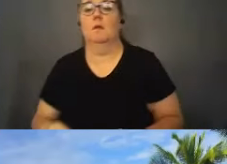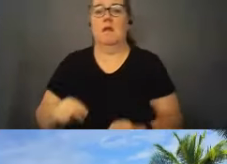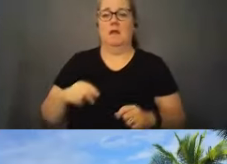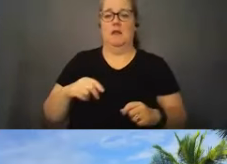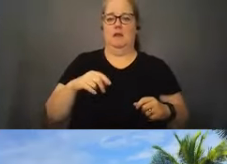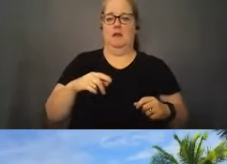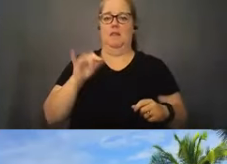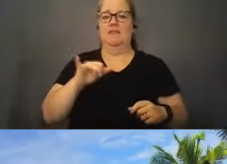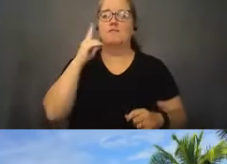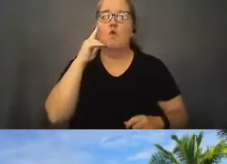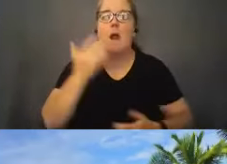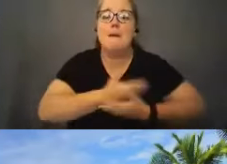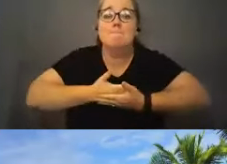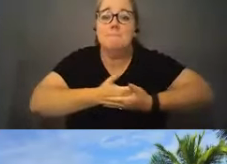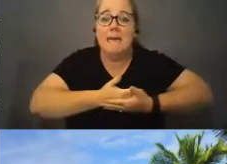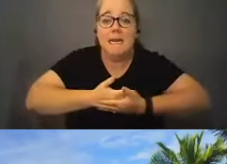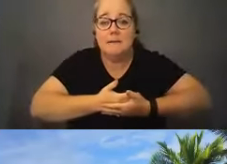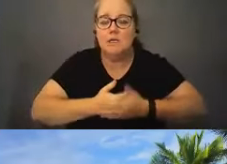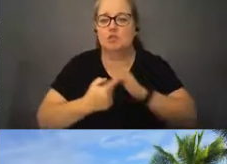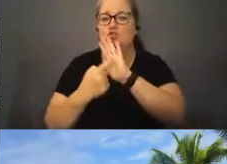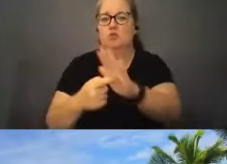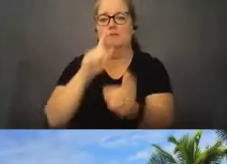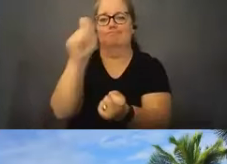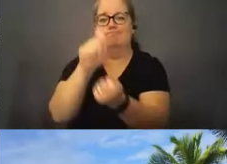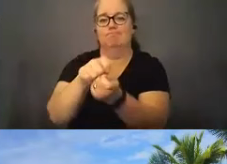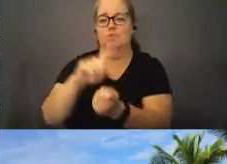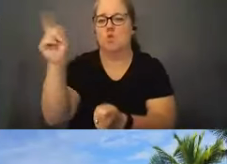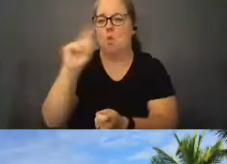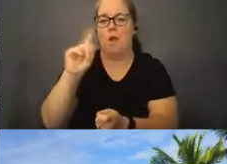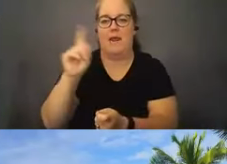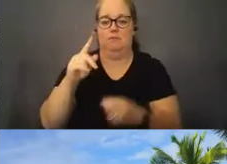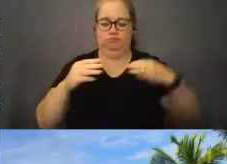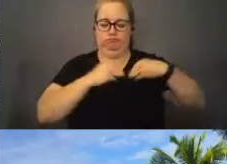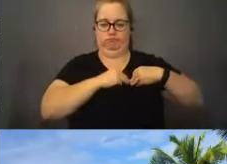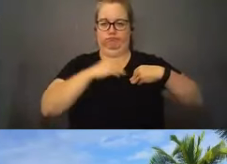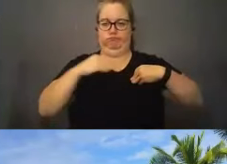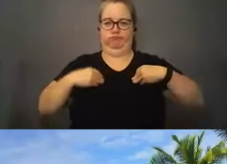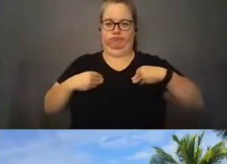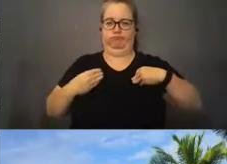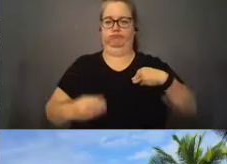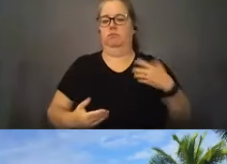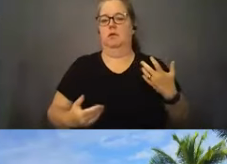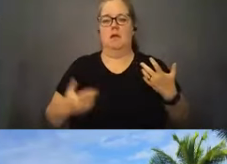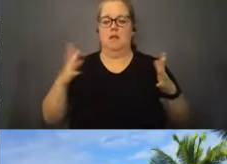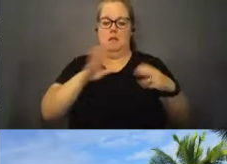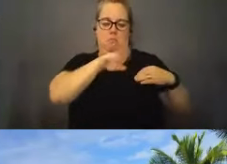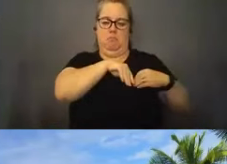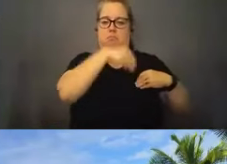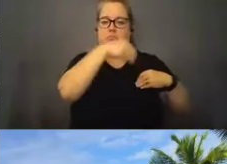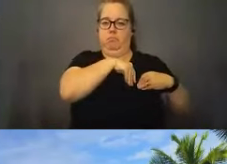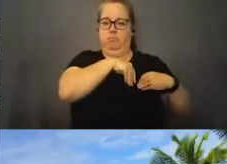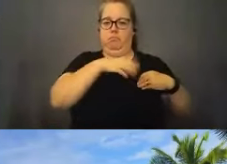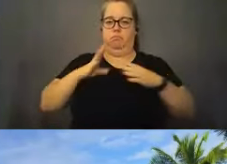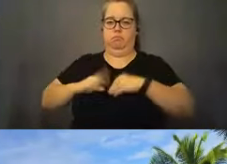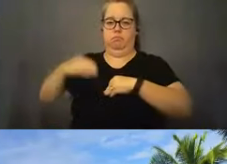little baby and it shows you exactly on the person. And all you do, it's a sticker, you just peel it off and put